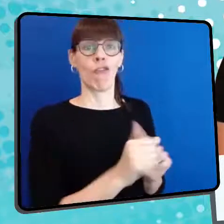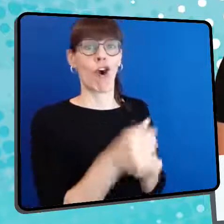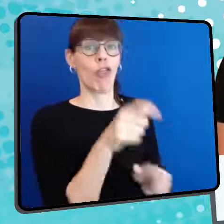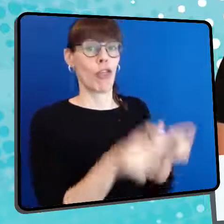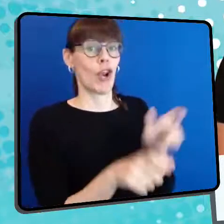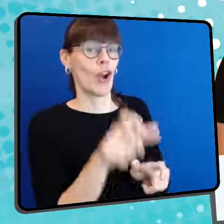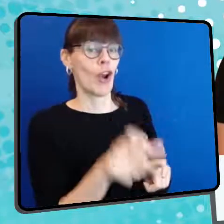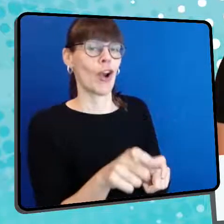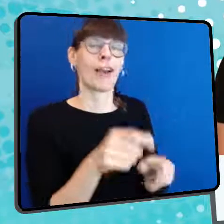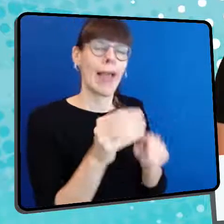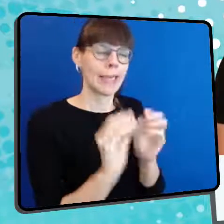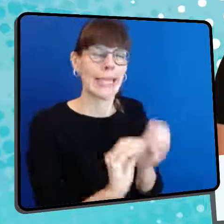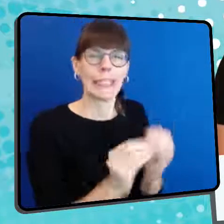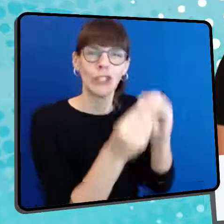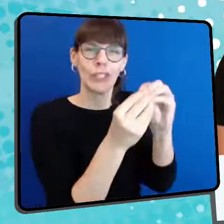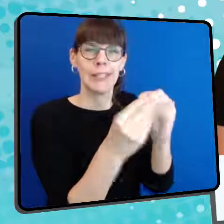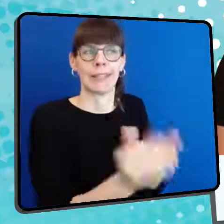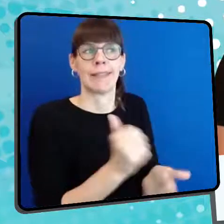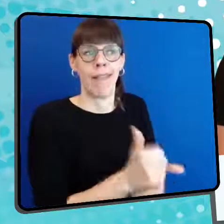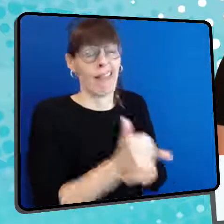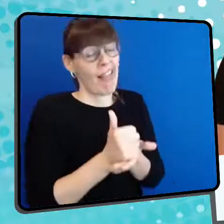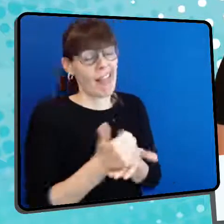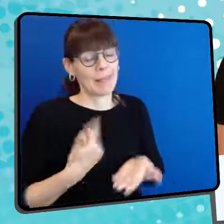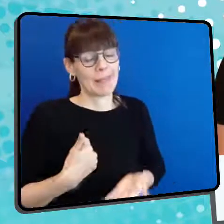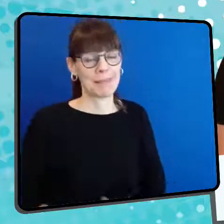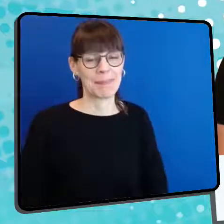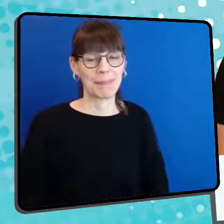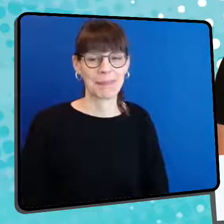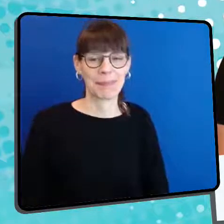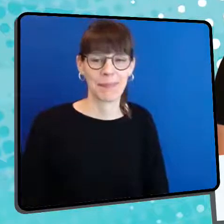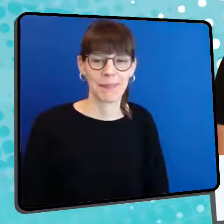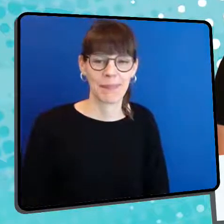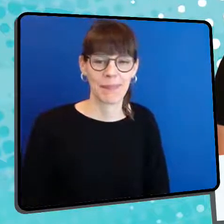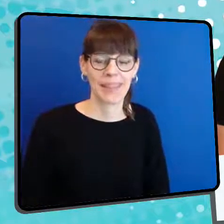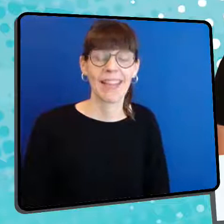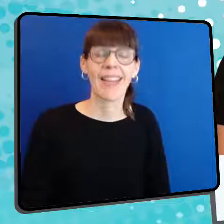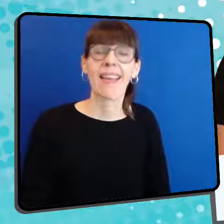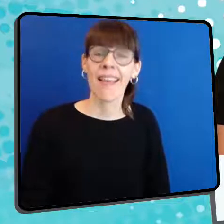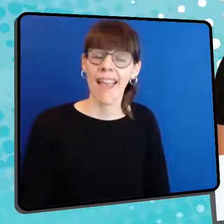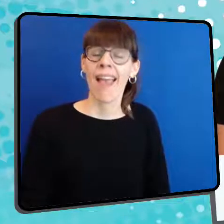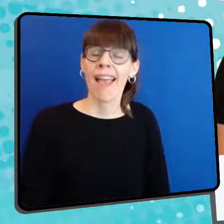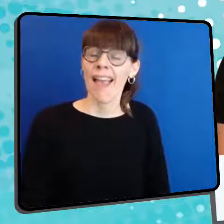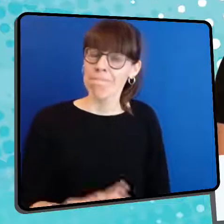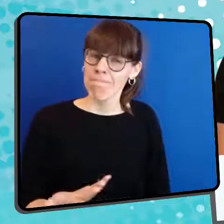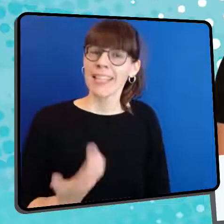I was going to say, I'm glad that you've mentioned the